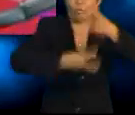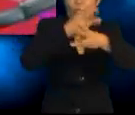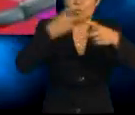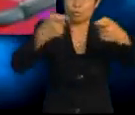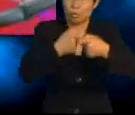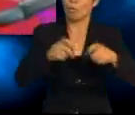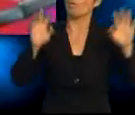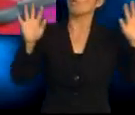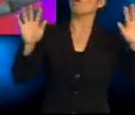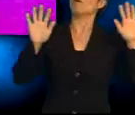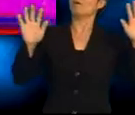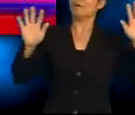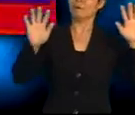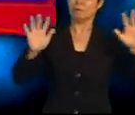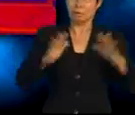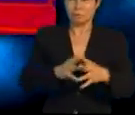Wow!